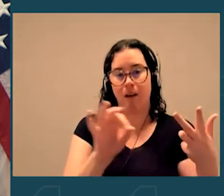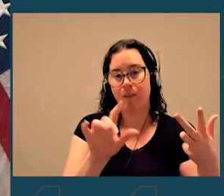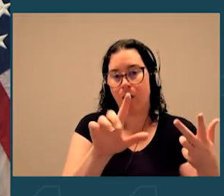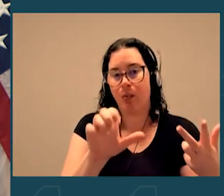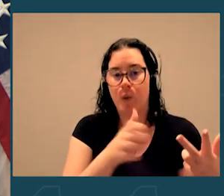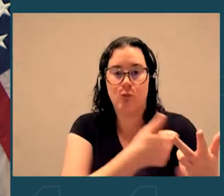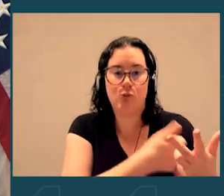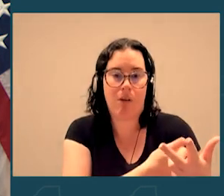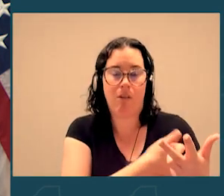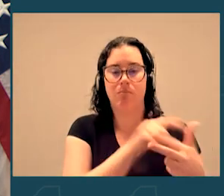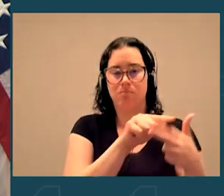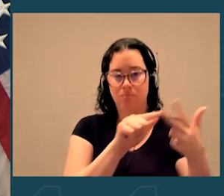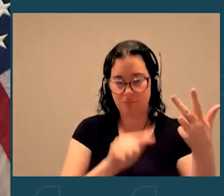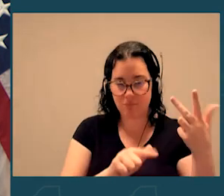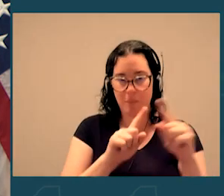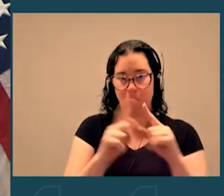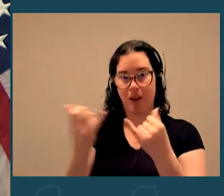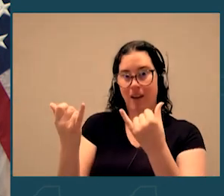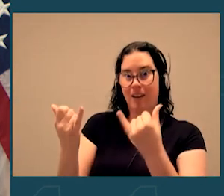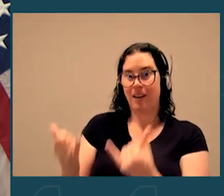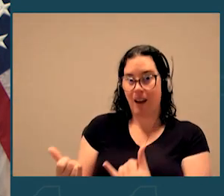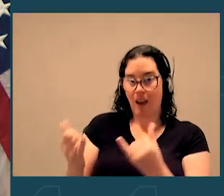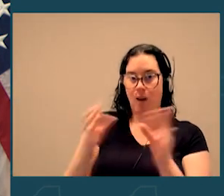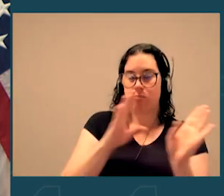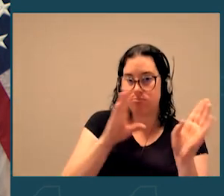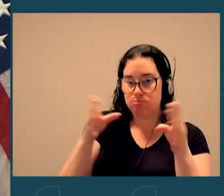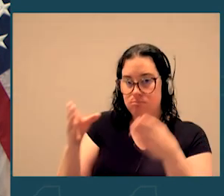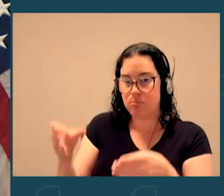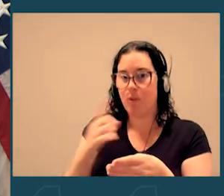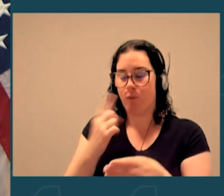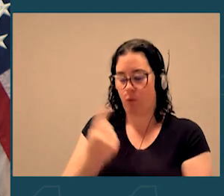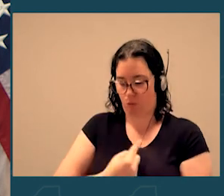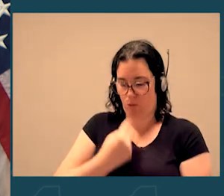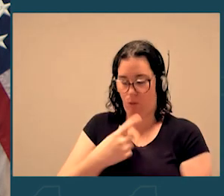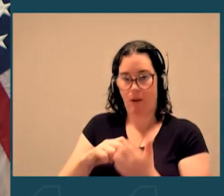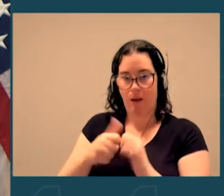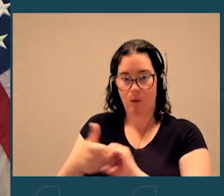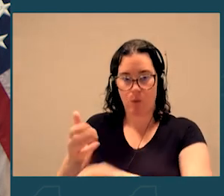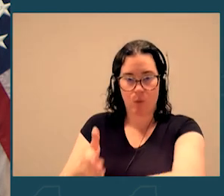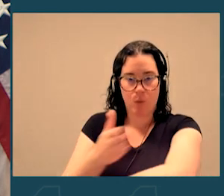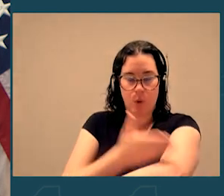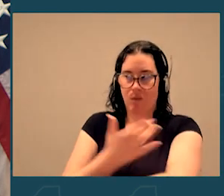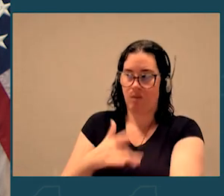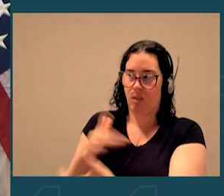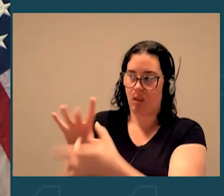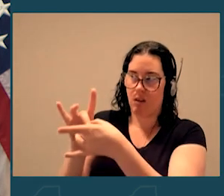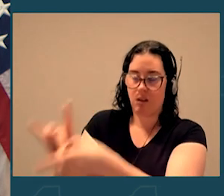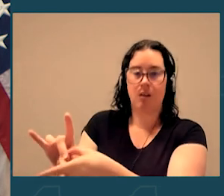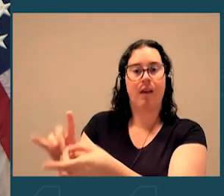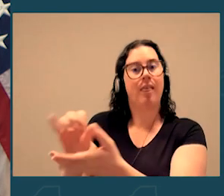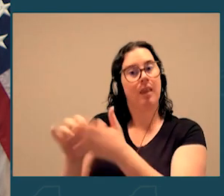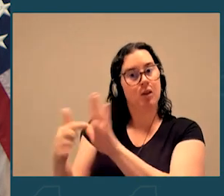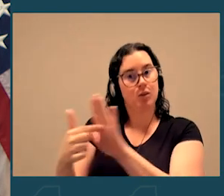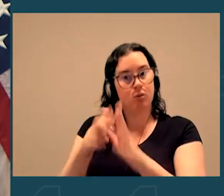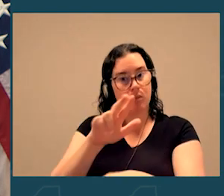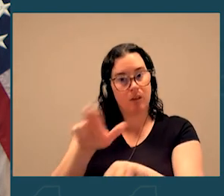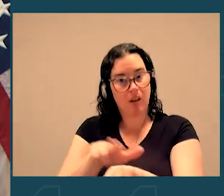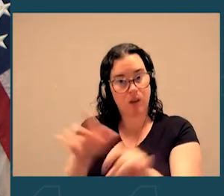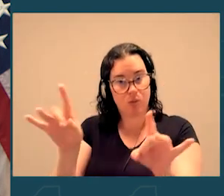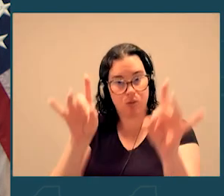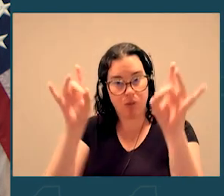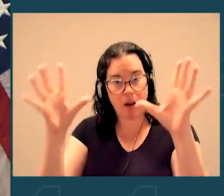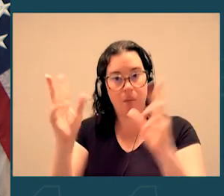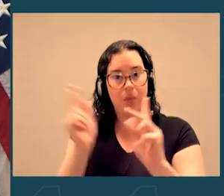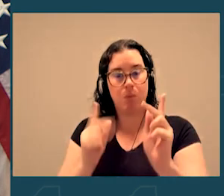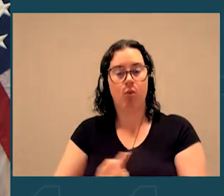clearly is symbolic of the fact that this is a national crisis. So the good news is there